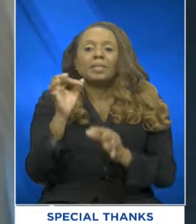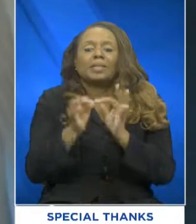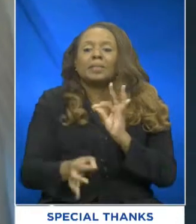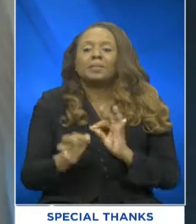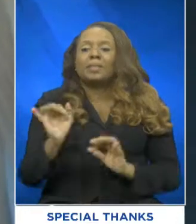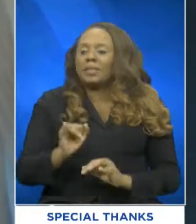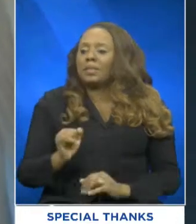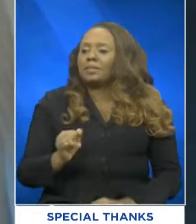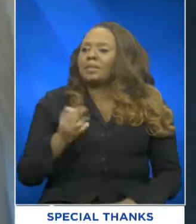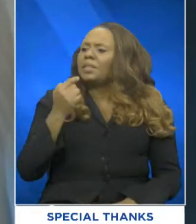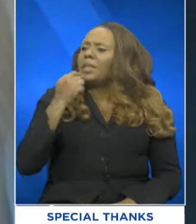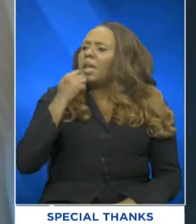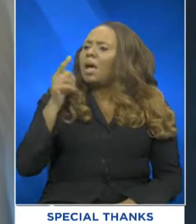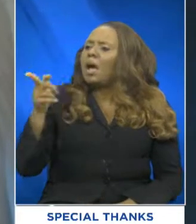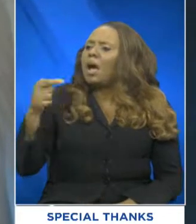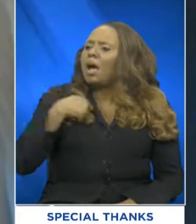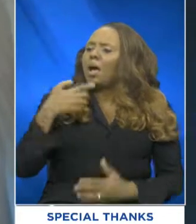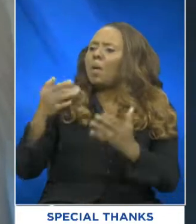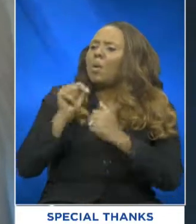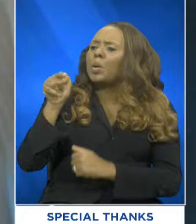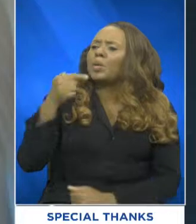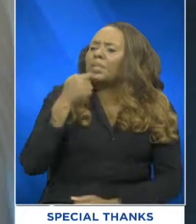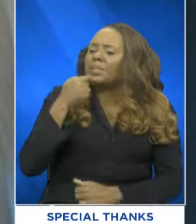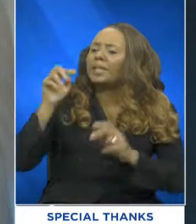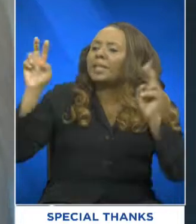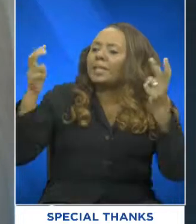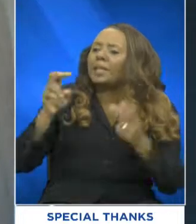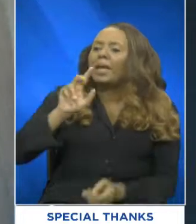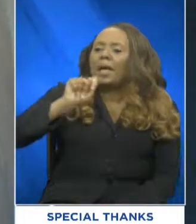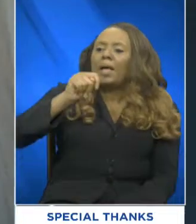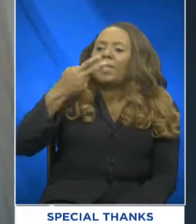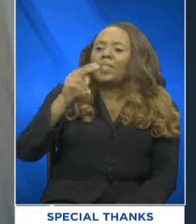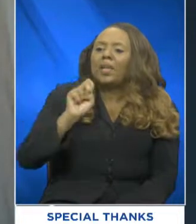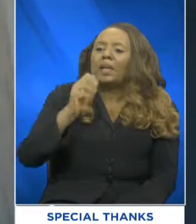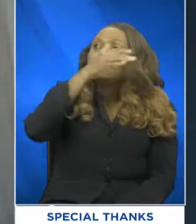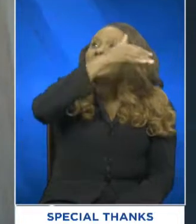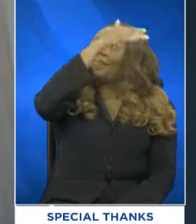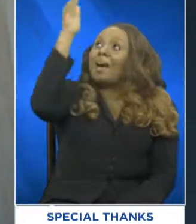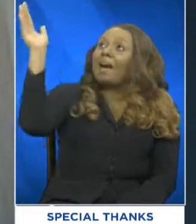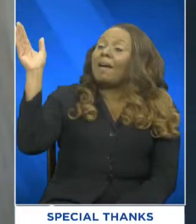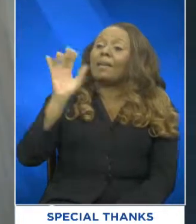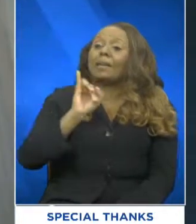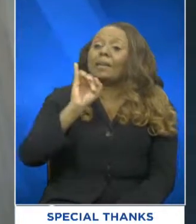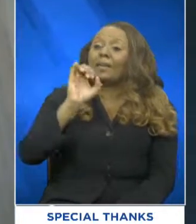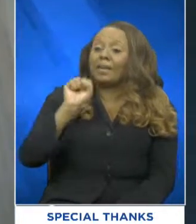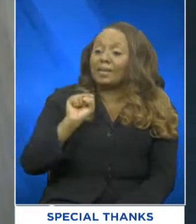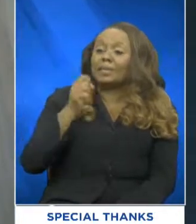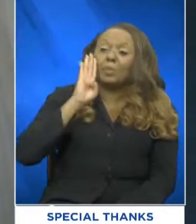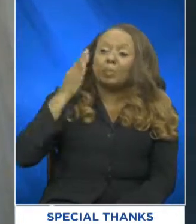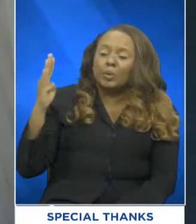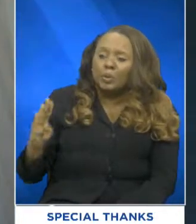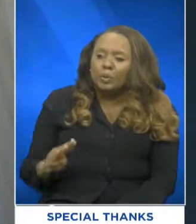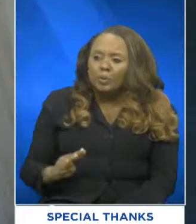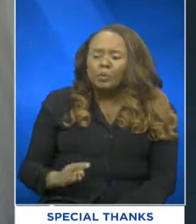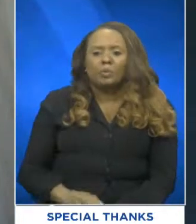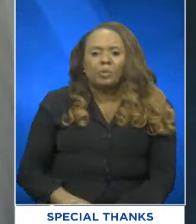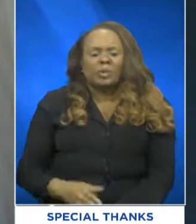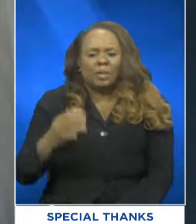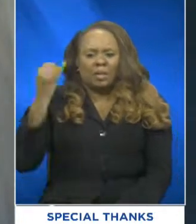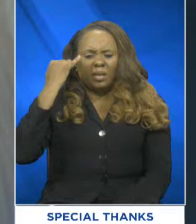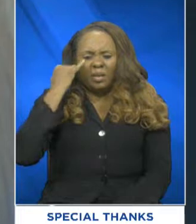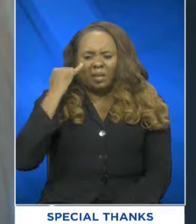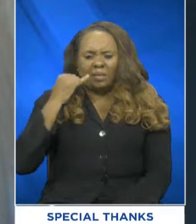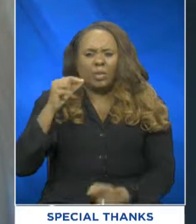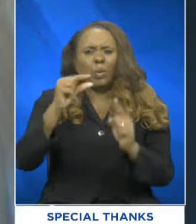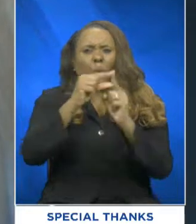to repeat. If they can repeat the sentence clearly, then that is okay. But if they sound